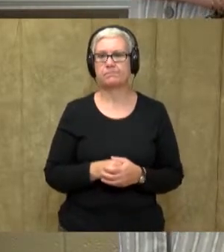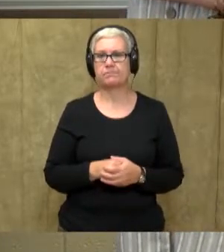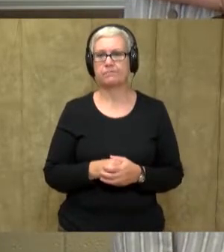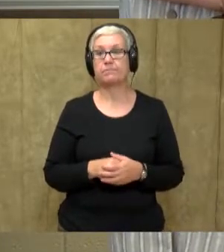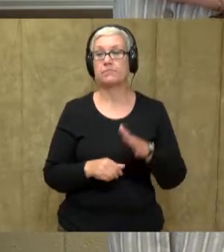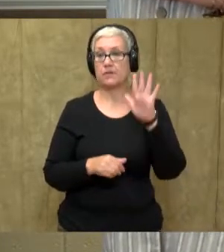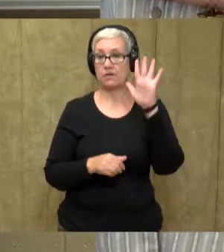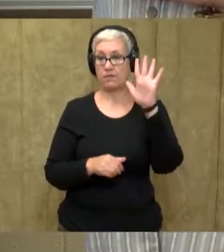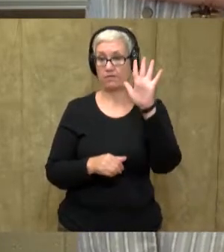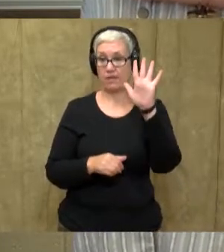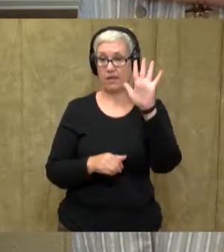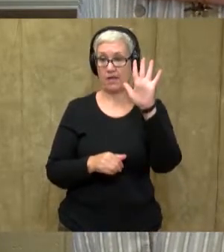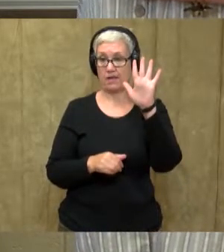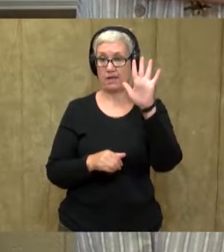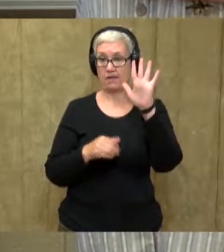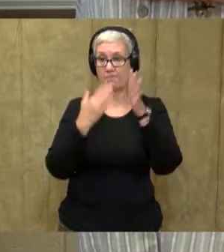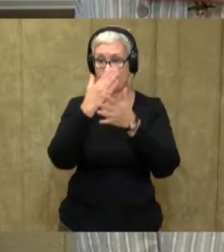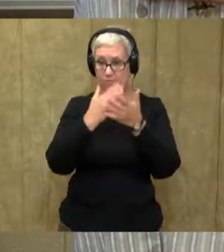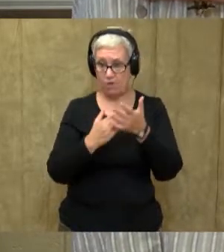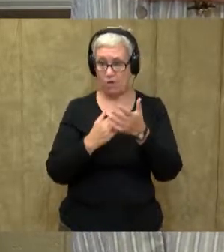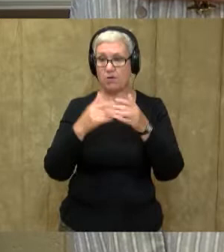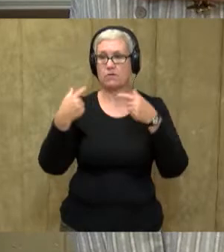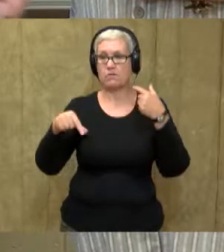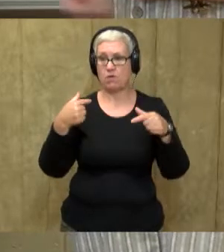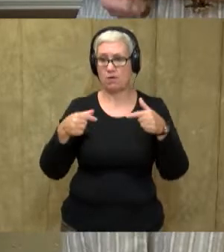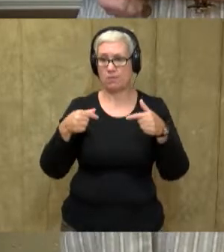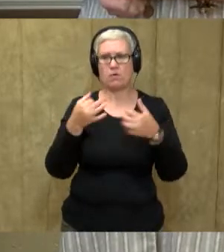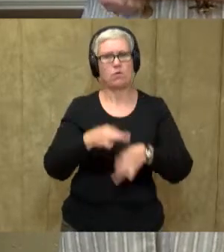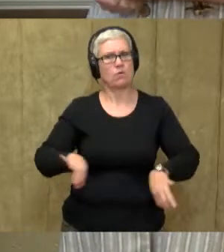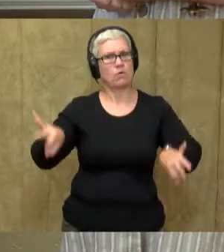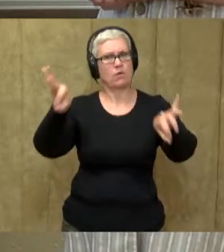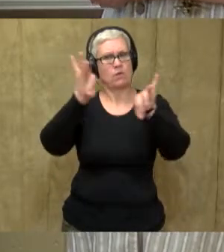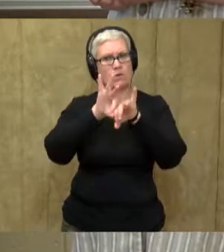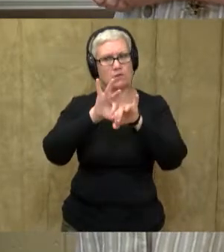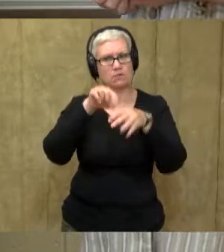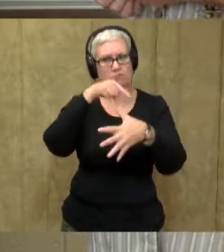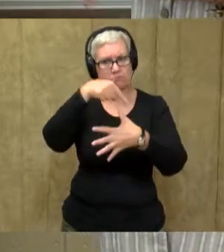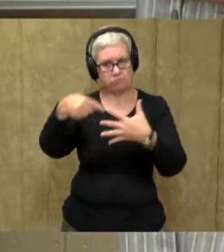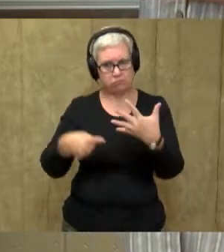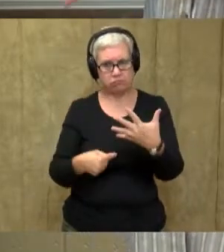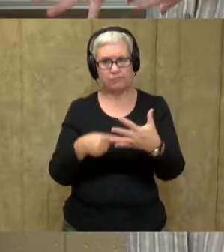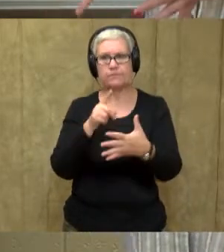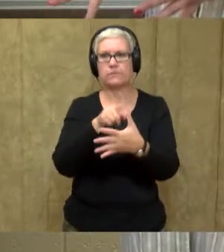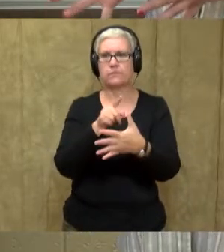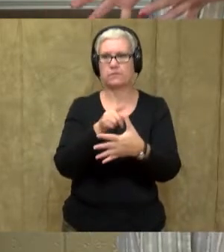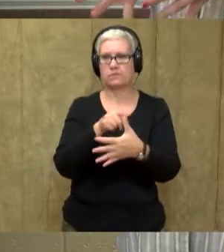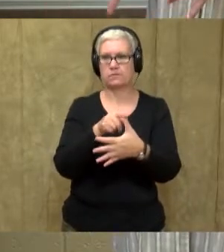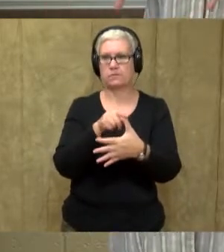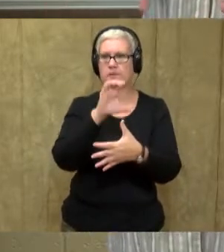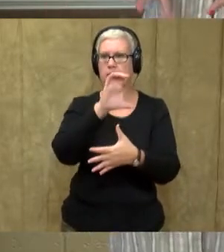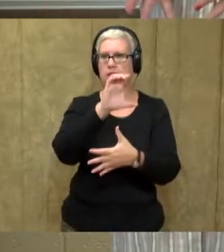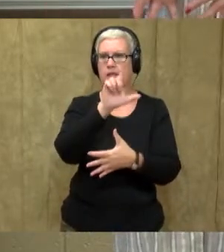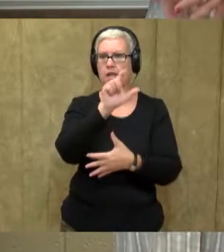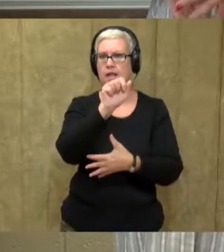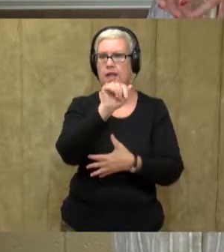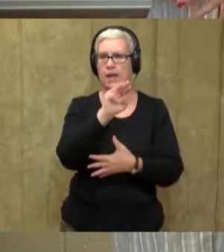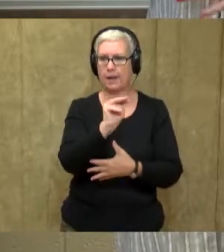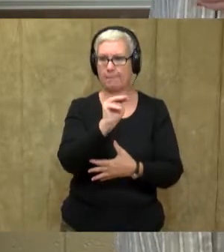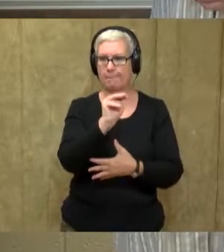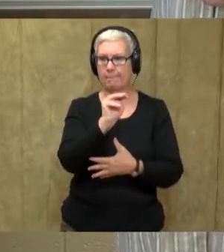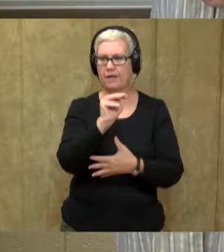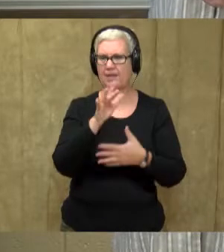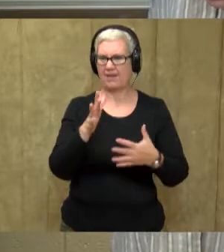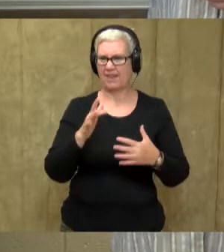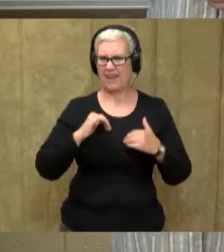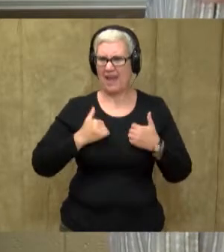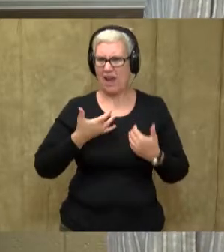5 parts of an argument that are very important. Okay? The first and obvious one is the claim. Claim is